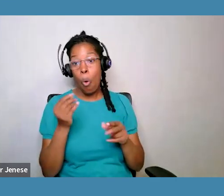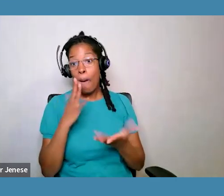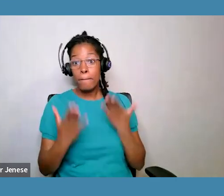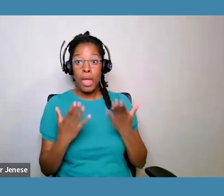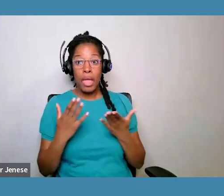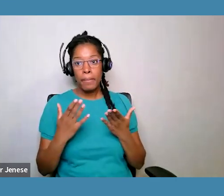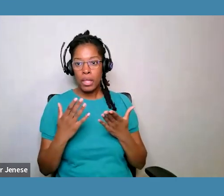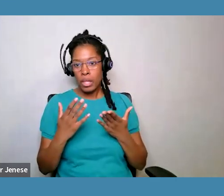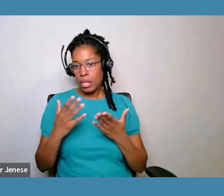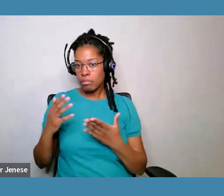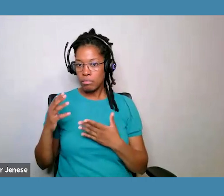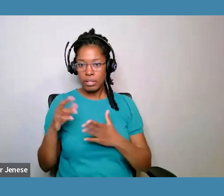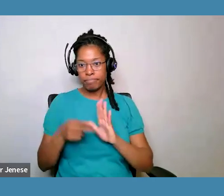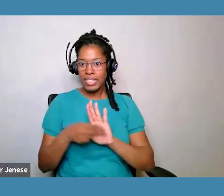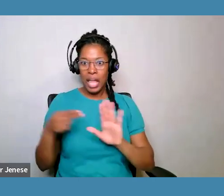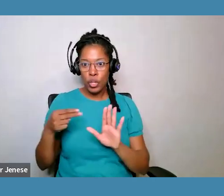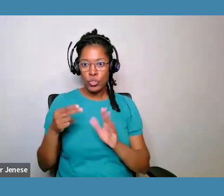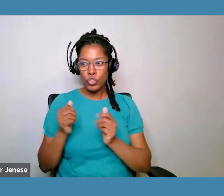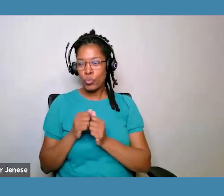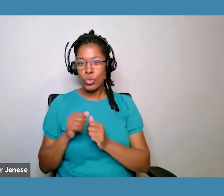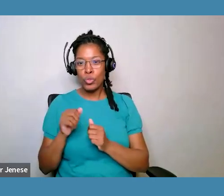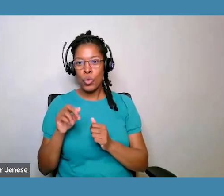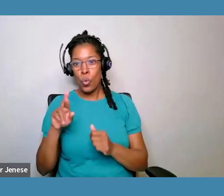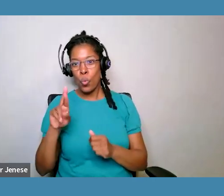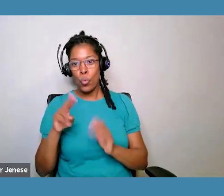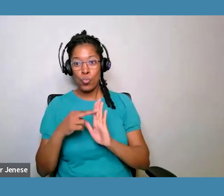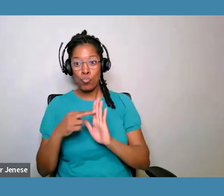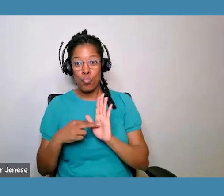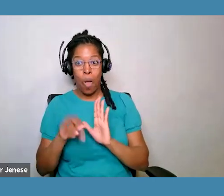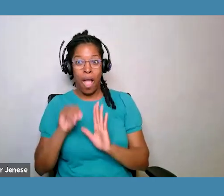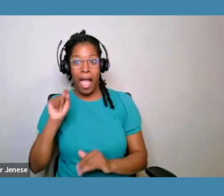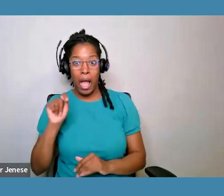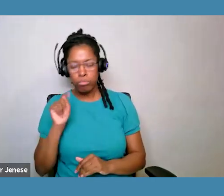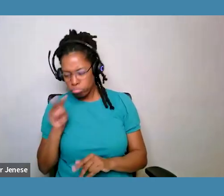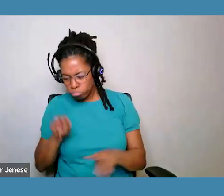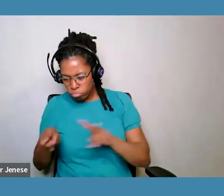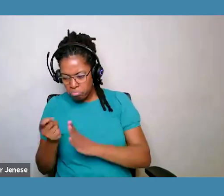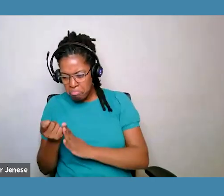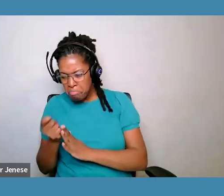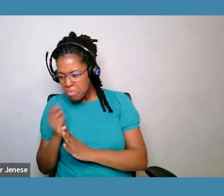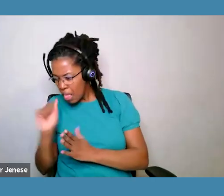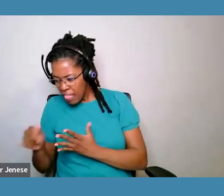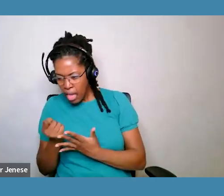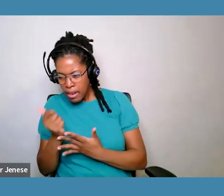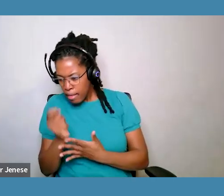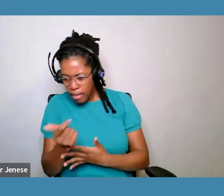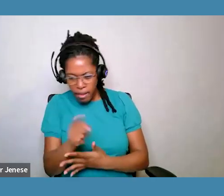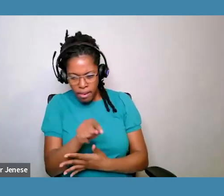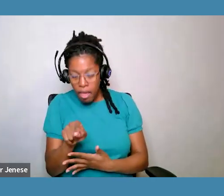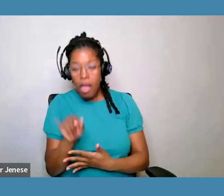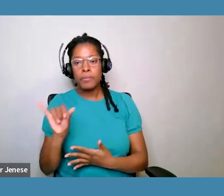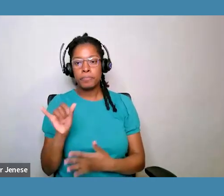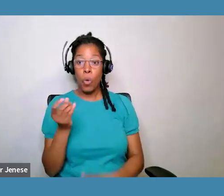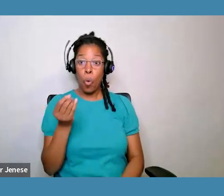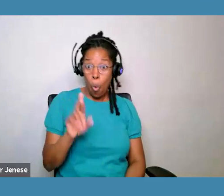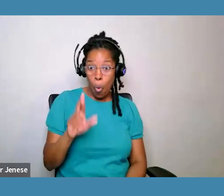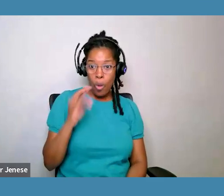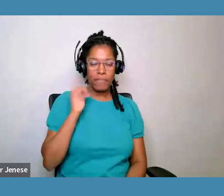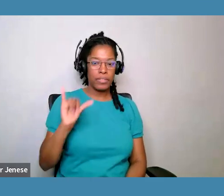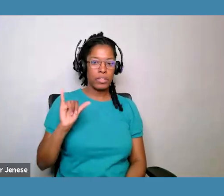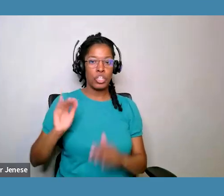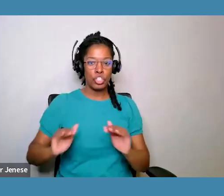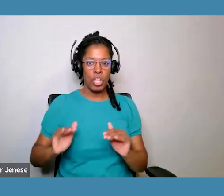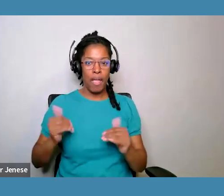out diagnosis, but they're considering it. So, or if the child has one or more physical or genetic